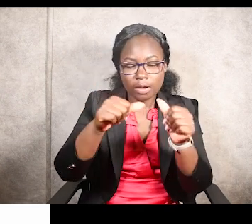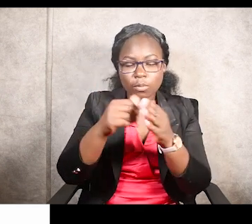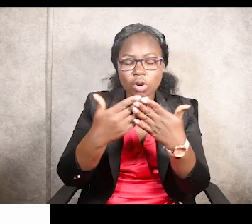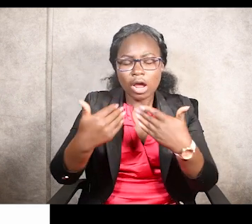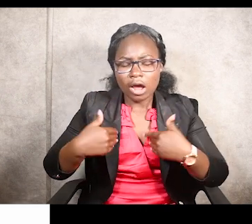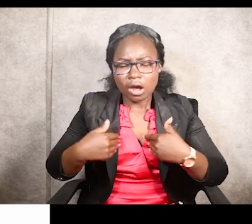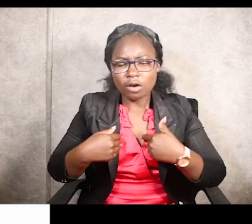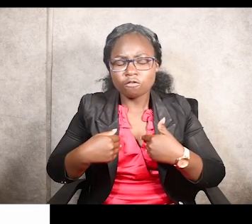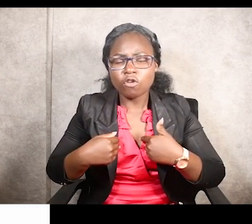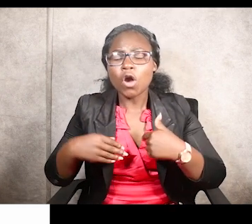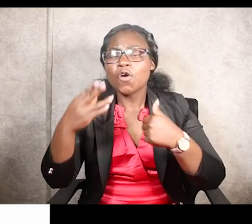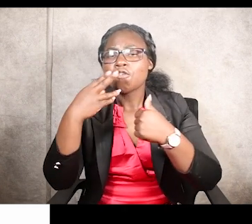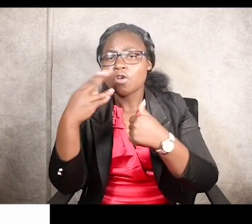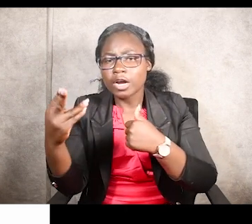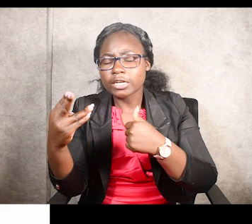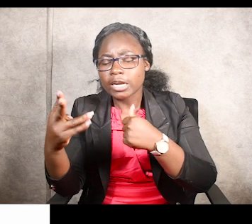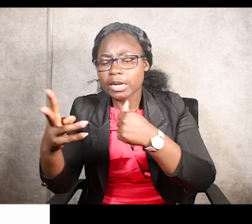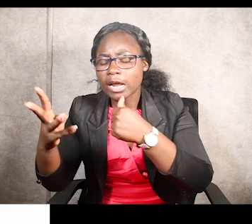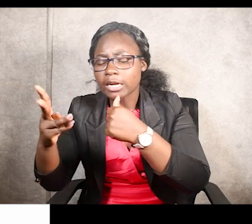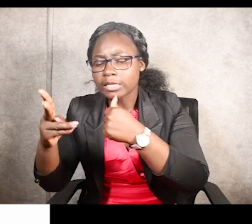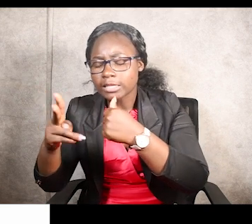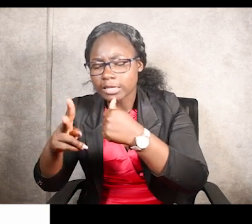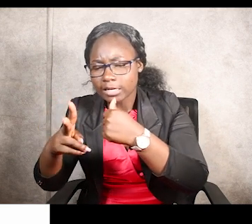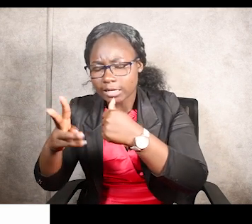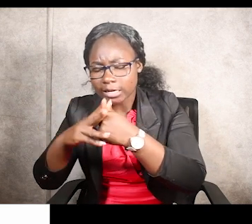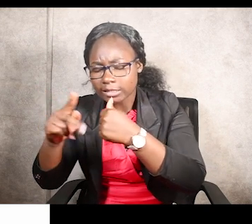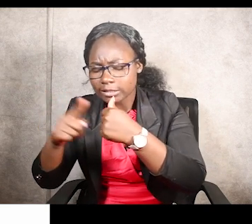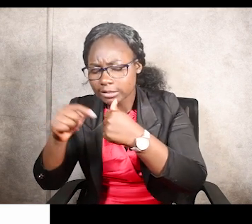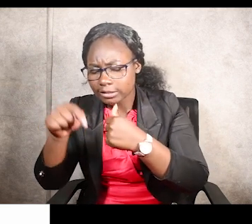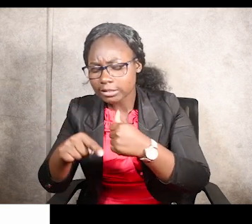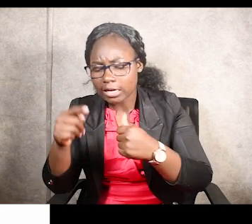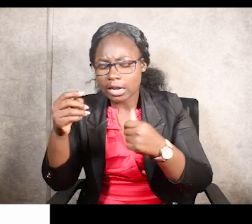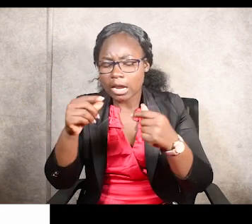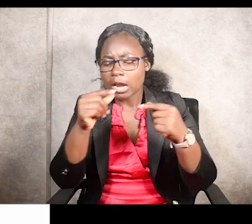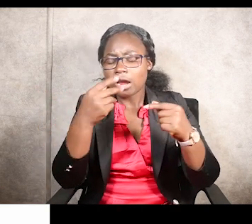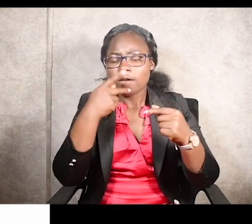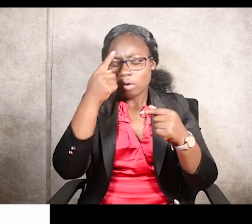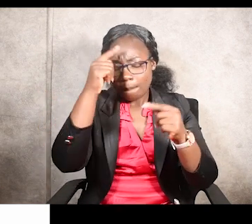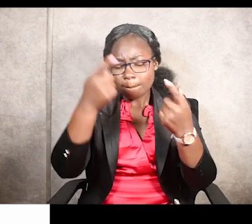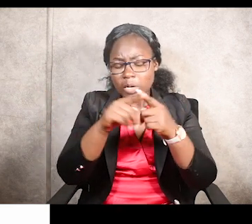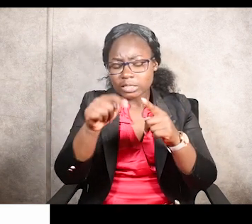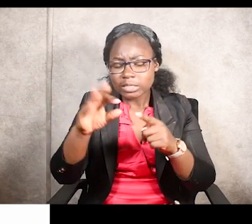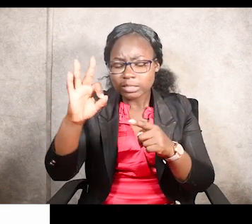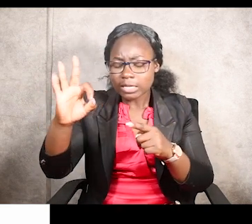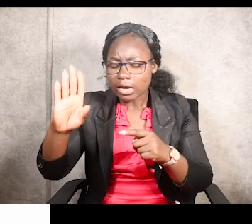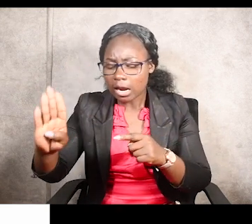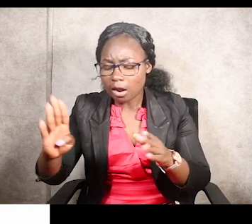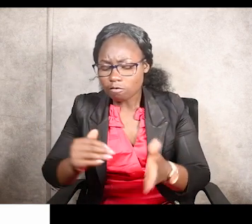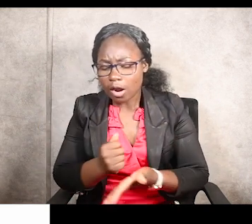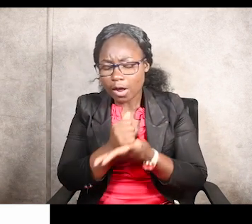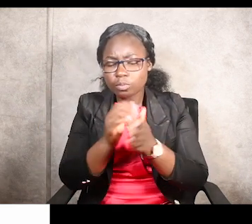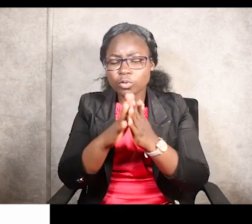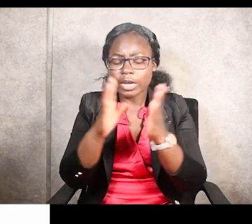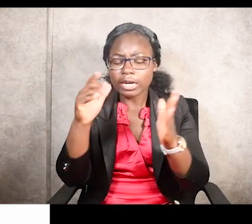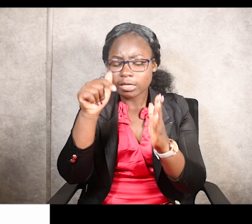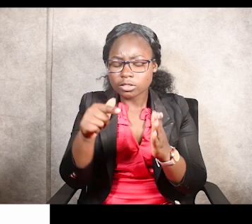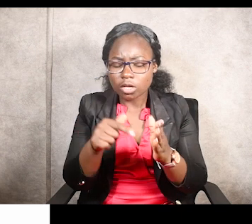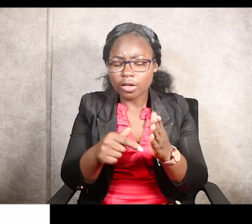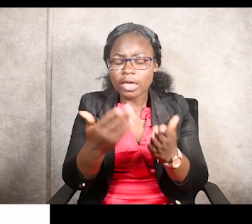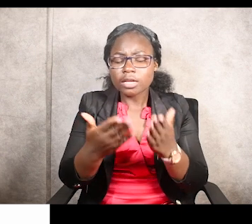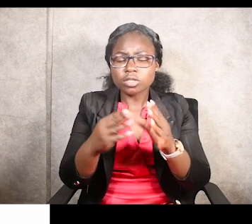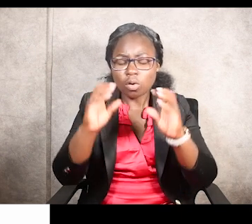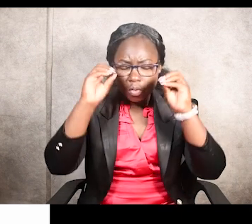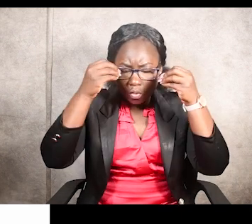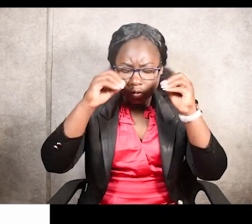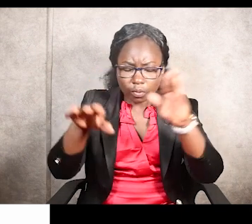496 ancestors. But this social media environment has assisted us to enlarge these limitations. For example, you can Google everything.